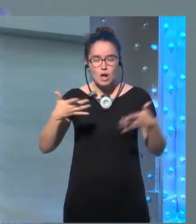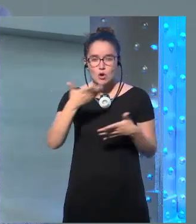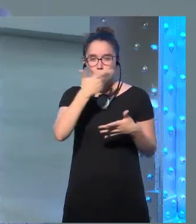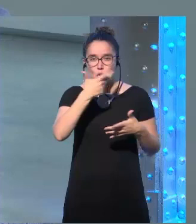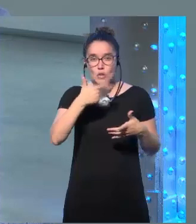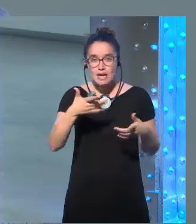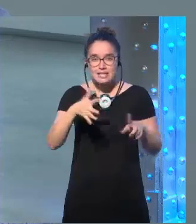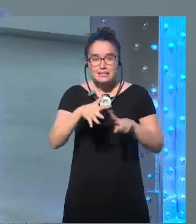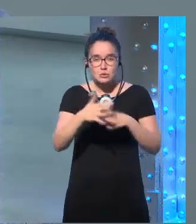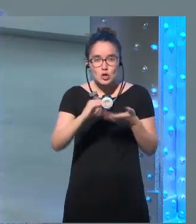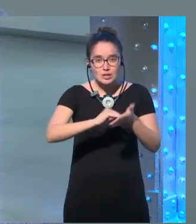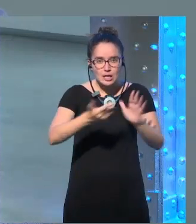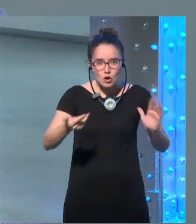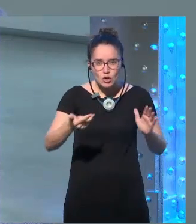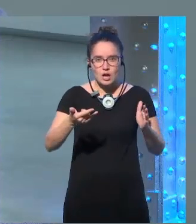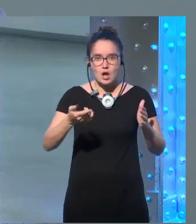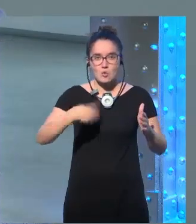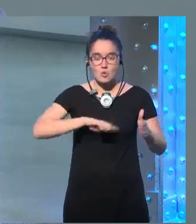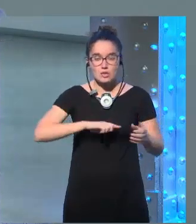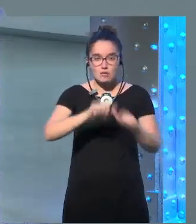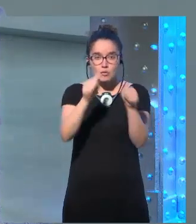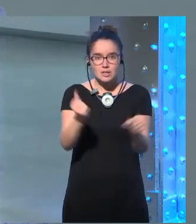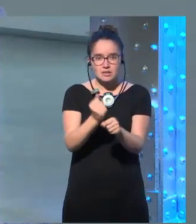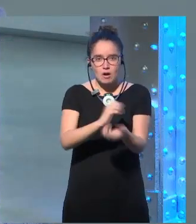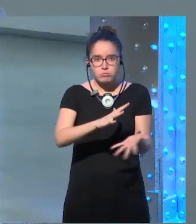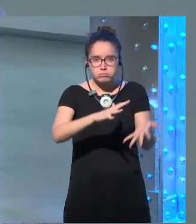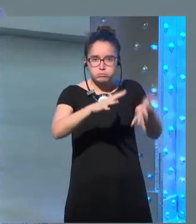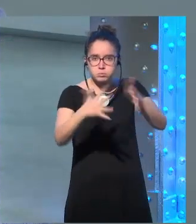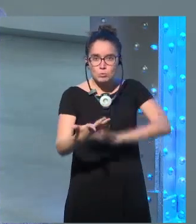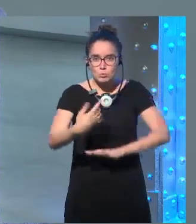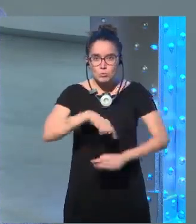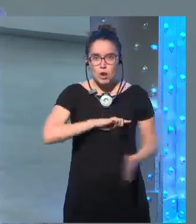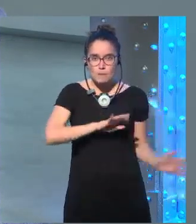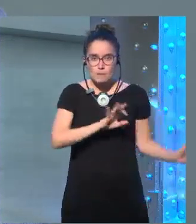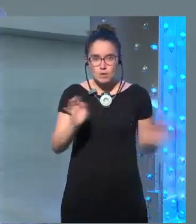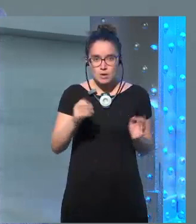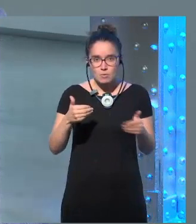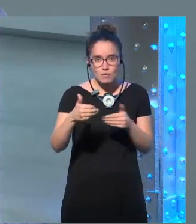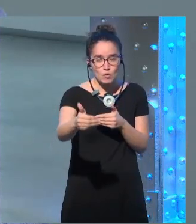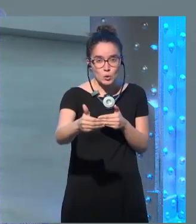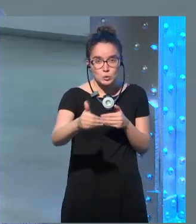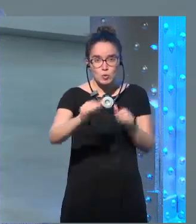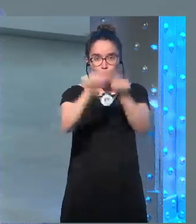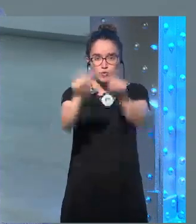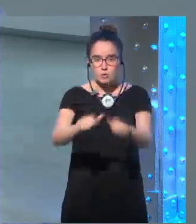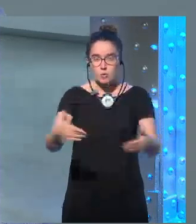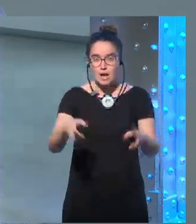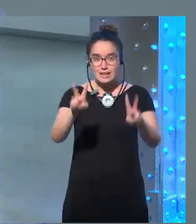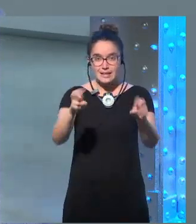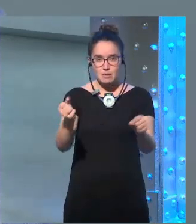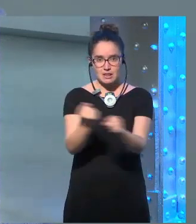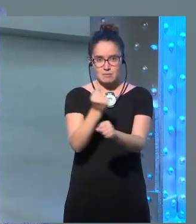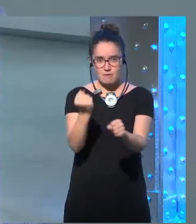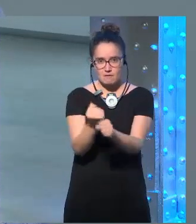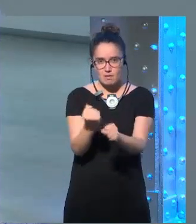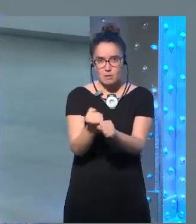about the professions of the future, to look at how technology is changing our way of working and how to prepare for that new scenario